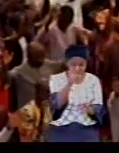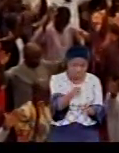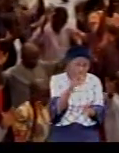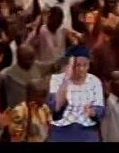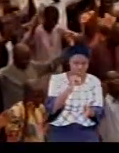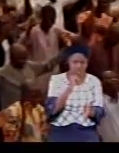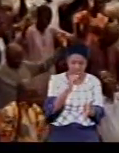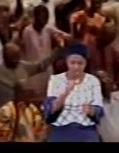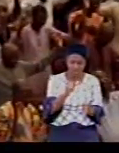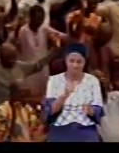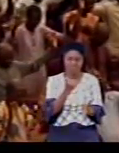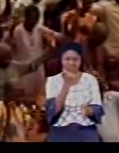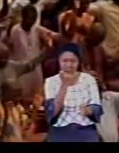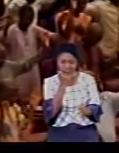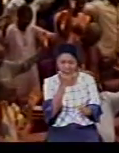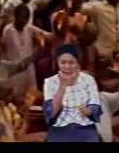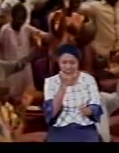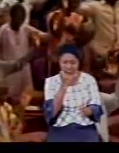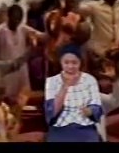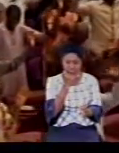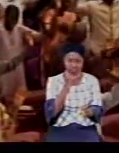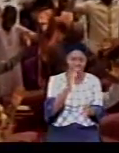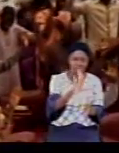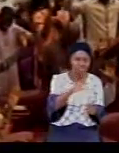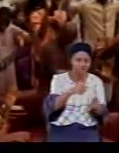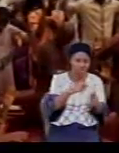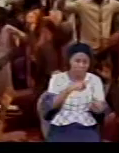falter, your opposers,